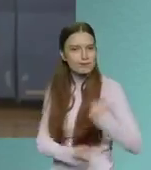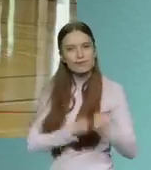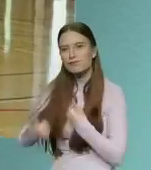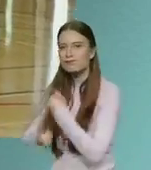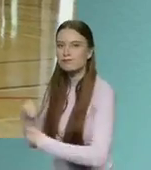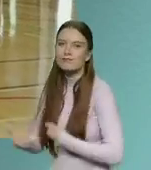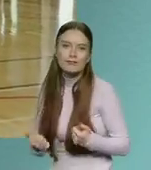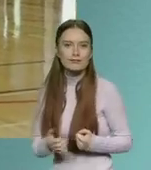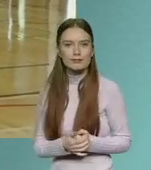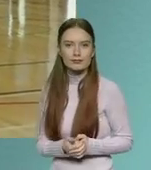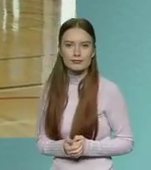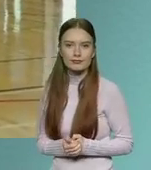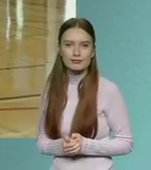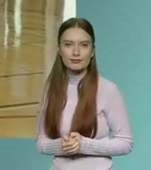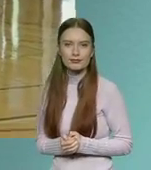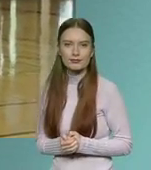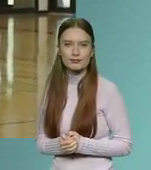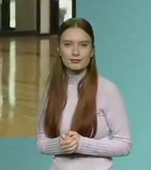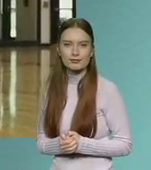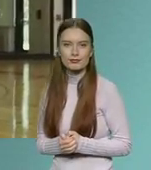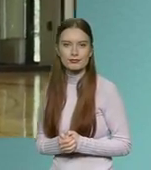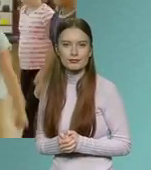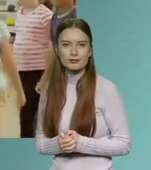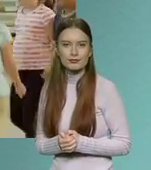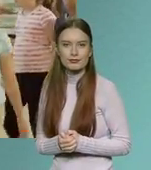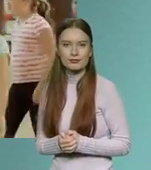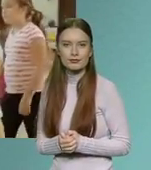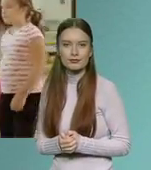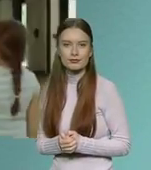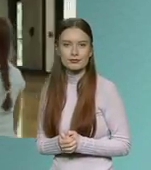Microraptors. We did it. Sara and Dana approach each other.